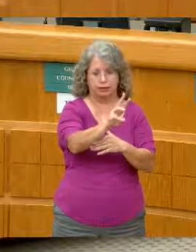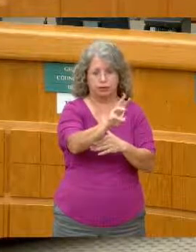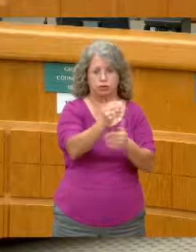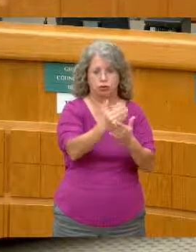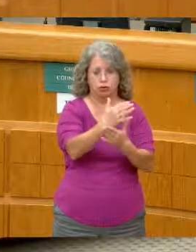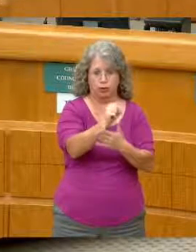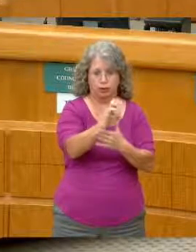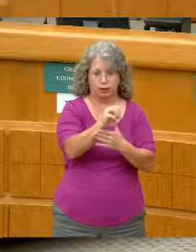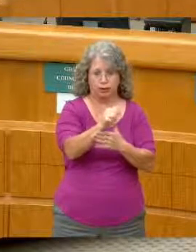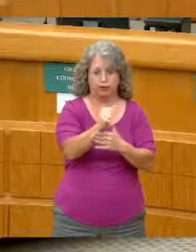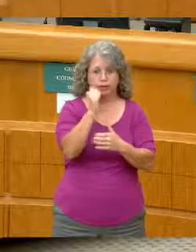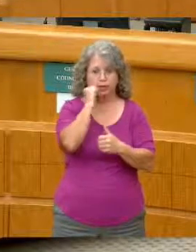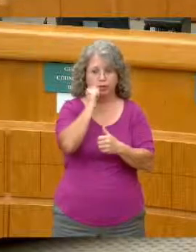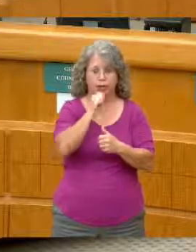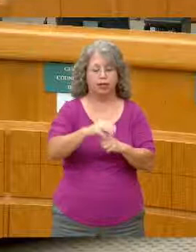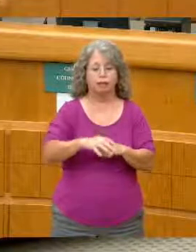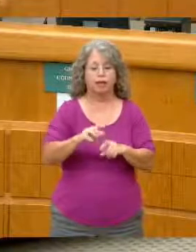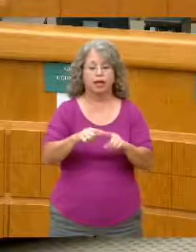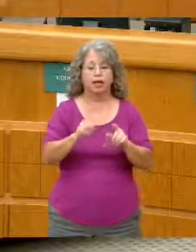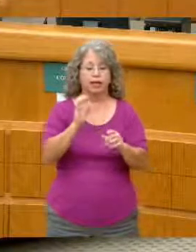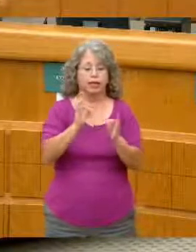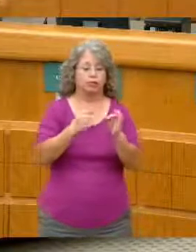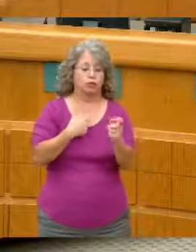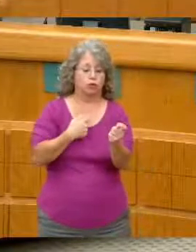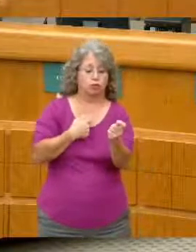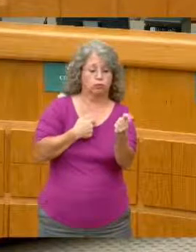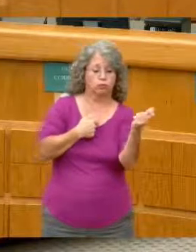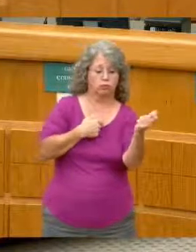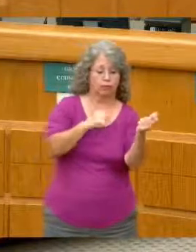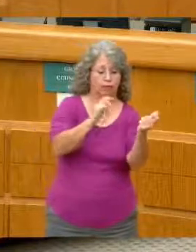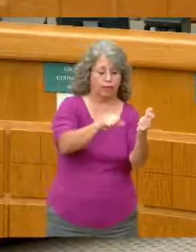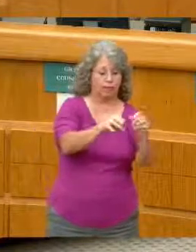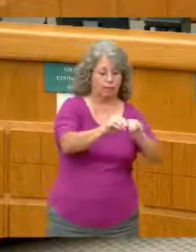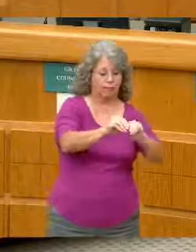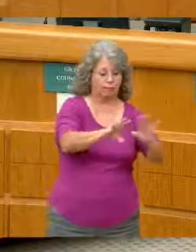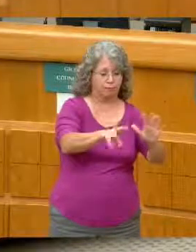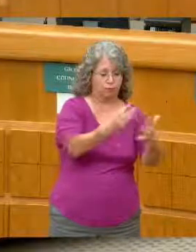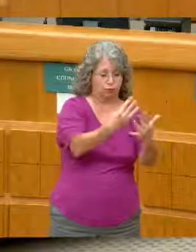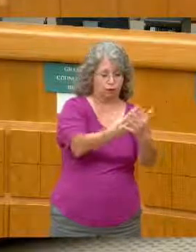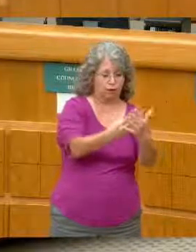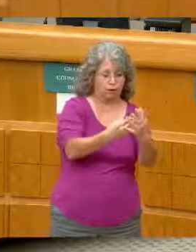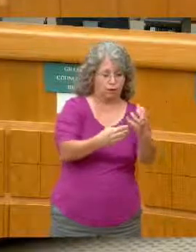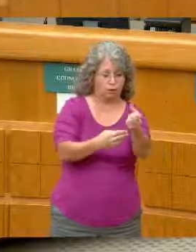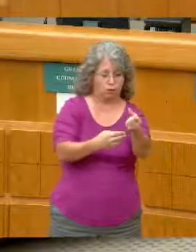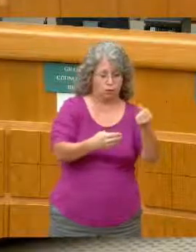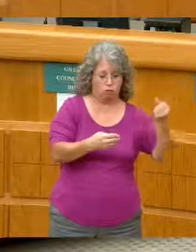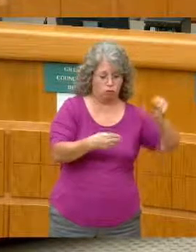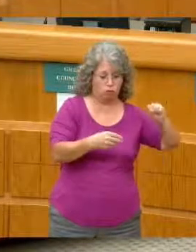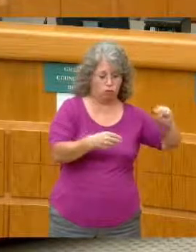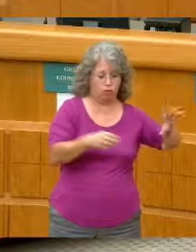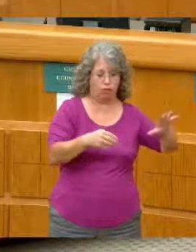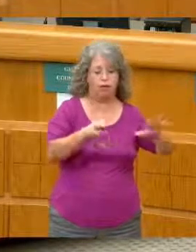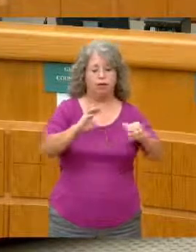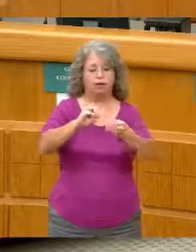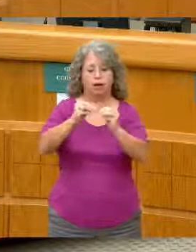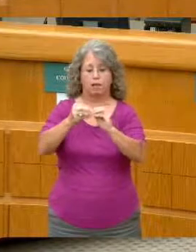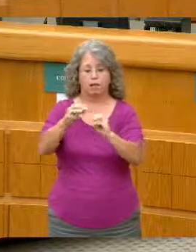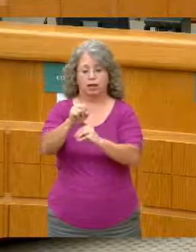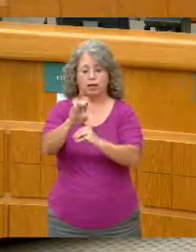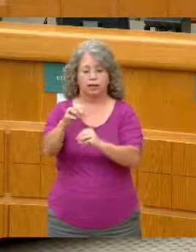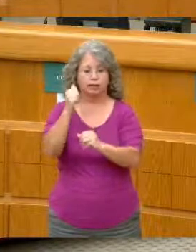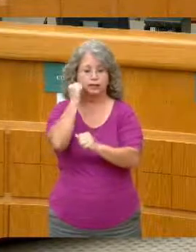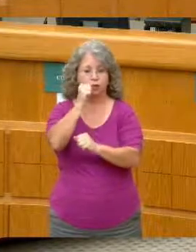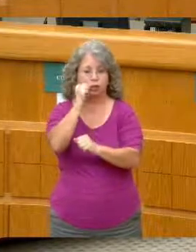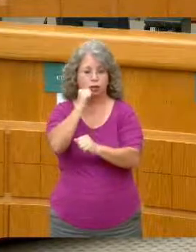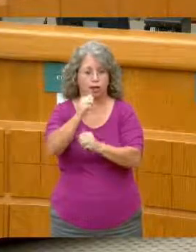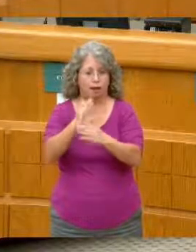That means the daily average is 116 new cases. But if you take out the detention center hotspot, then our number of cases